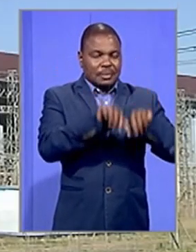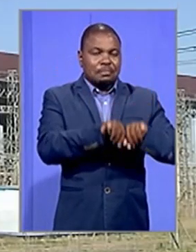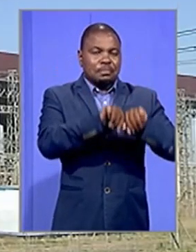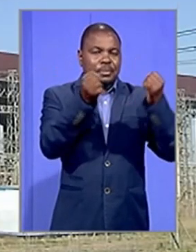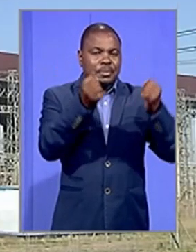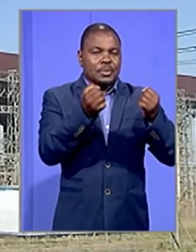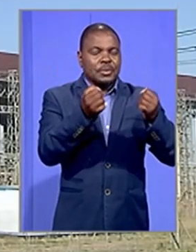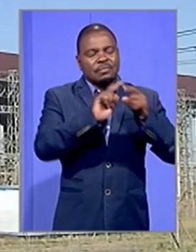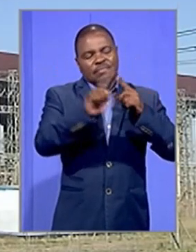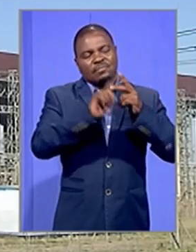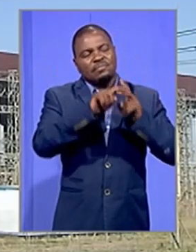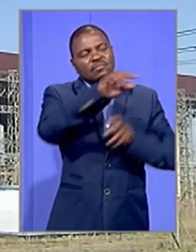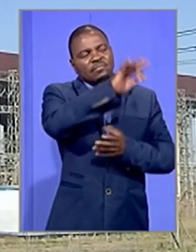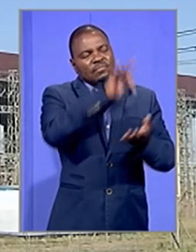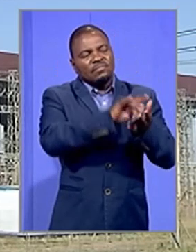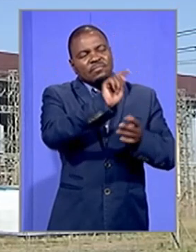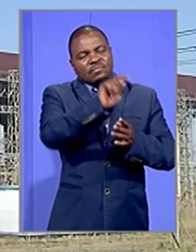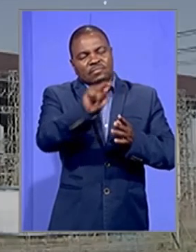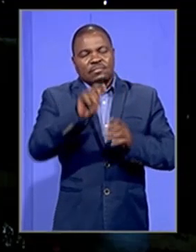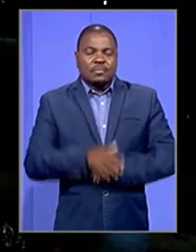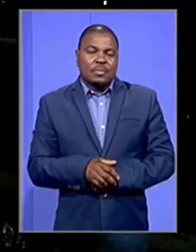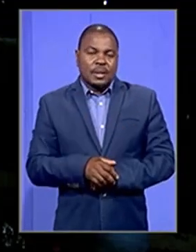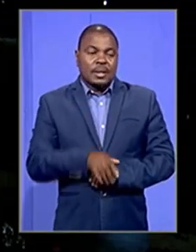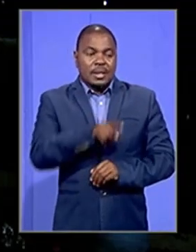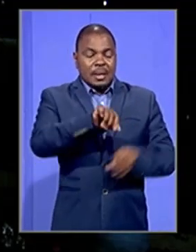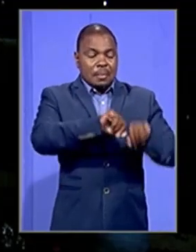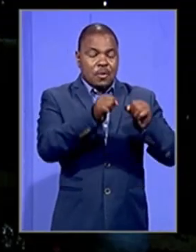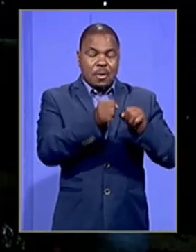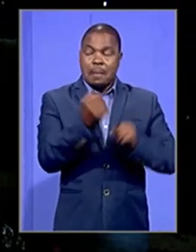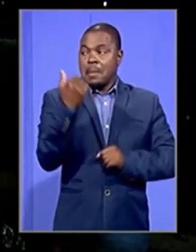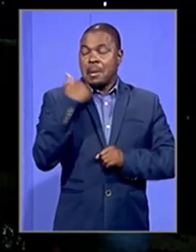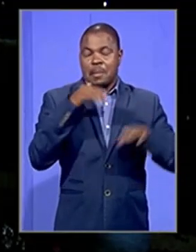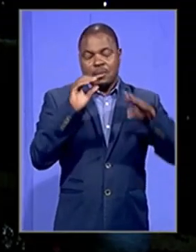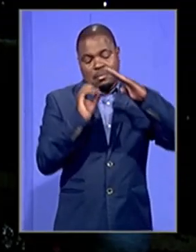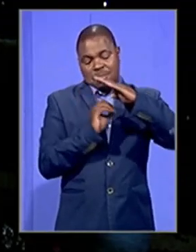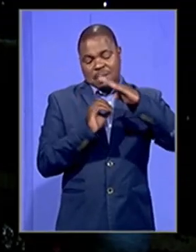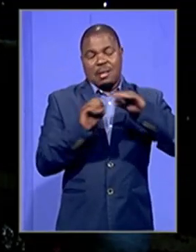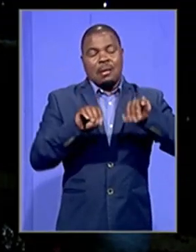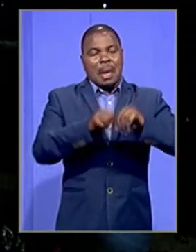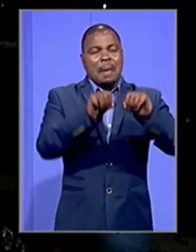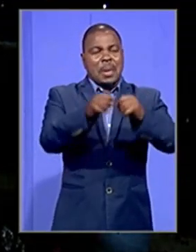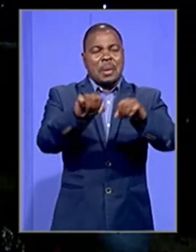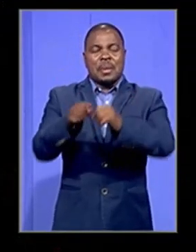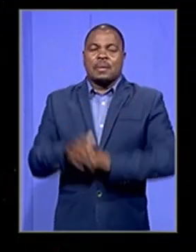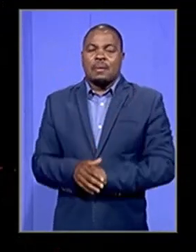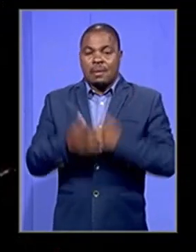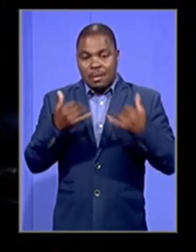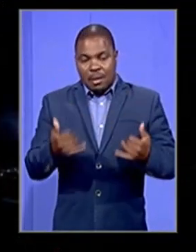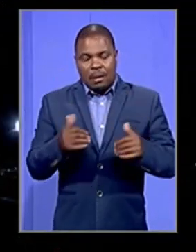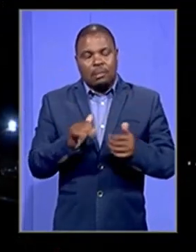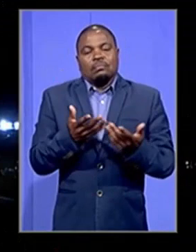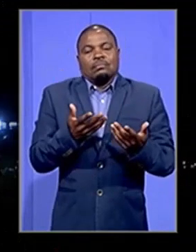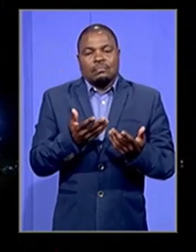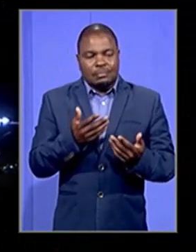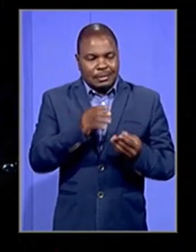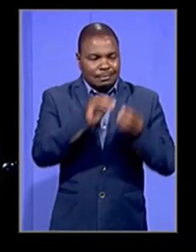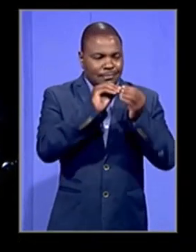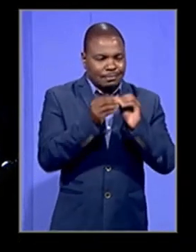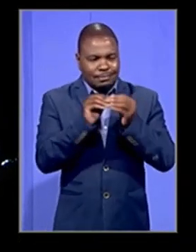tsa motlakase tse di farologaneng fa e sale go simolola maabane bosigo gare. Mme seo se bakile tiego ya gore e retelelwe